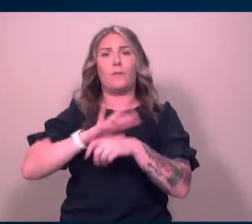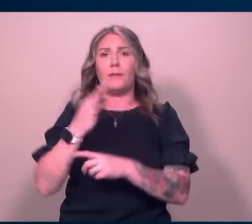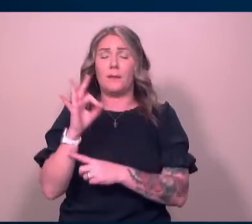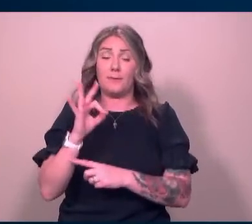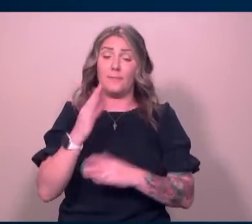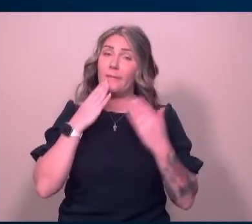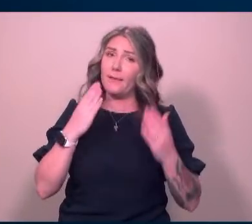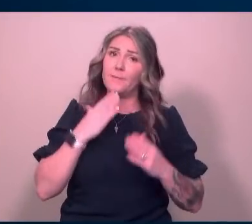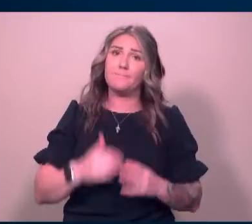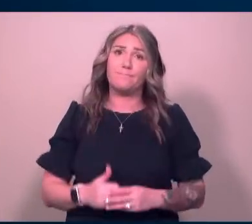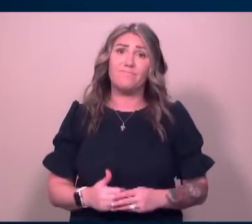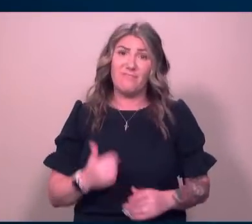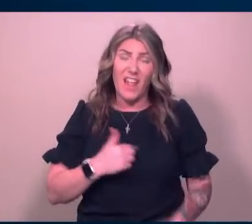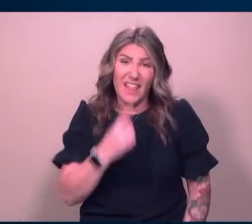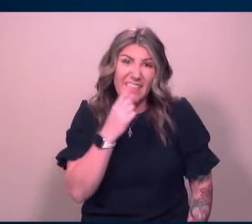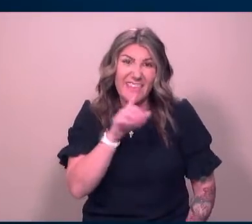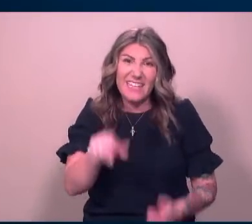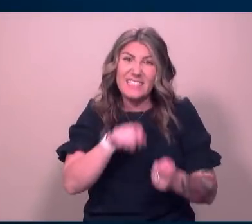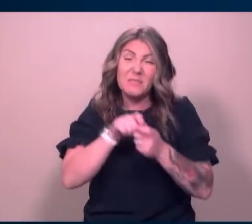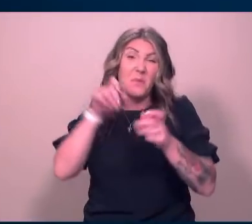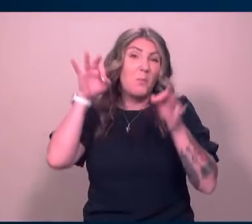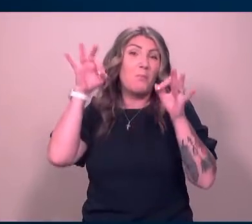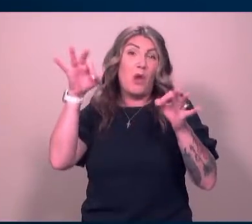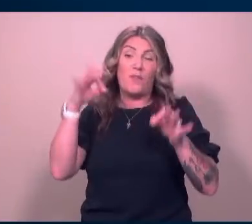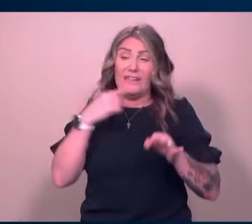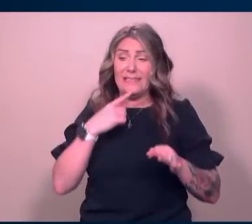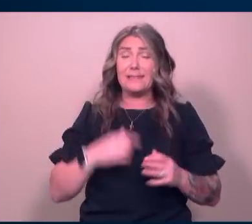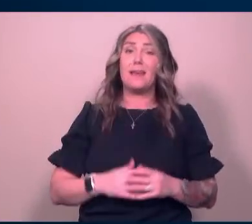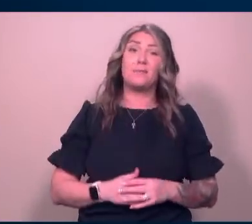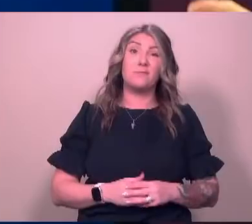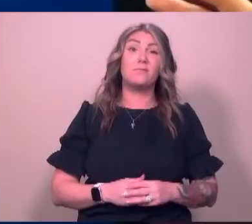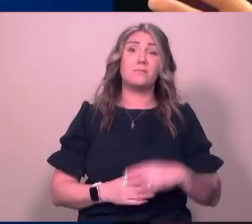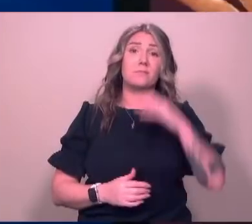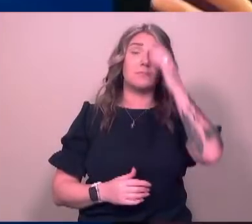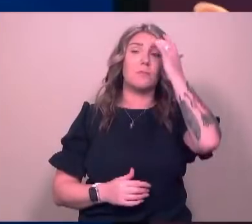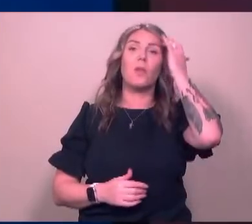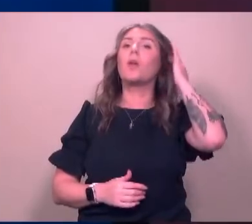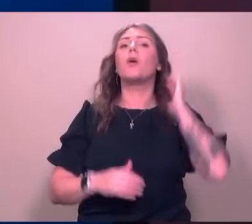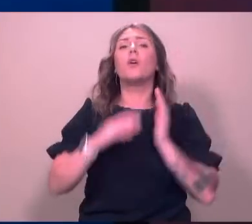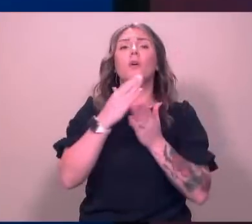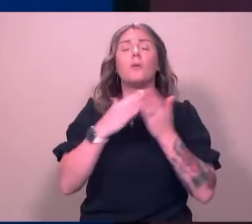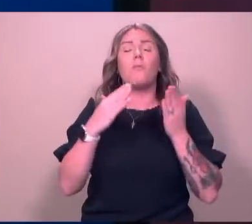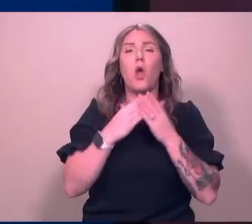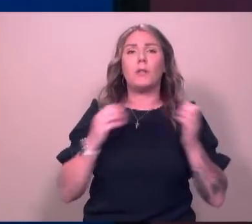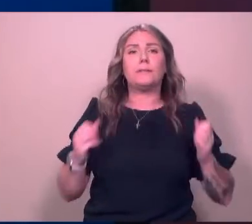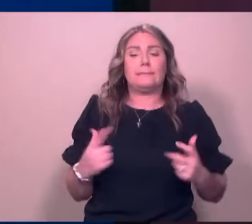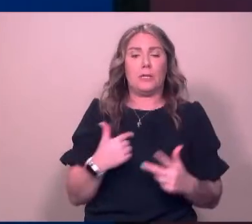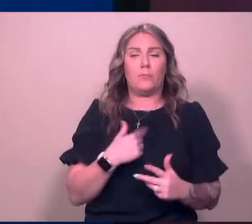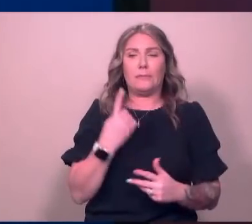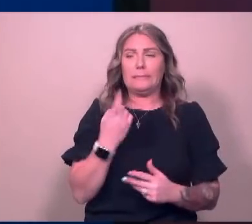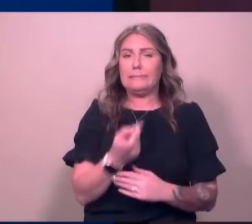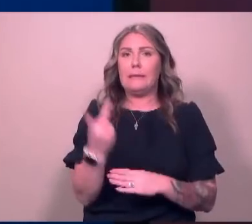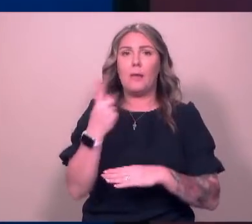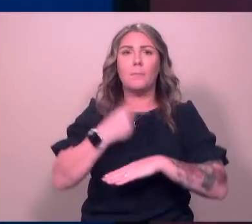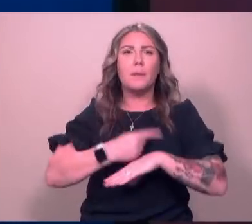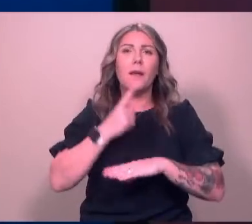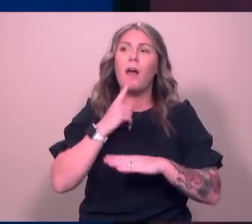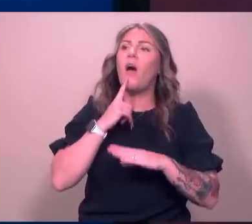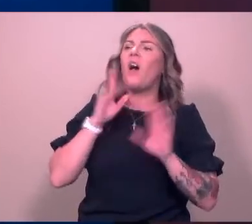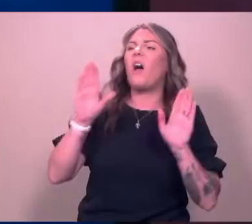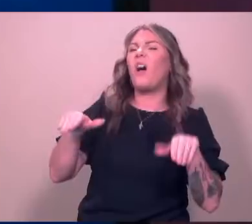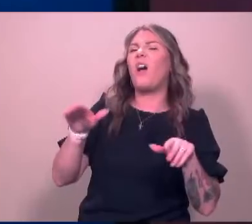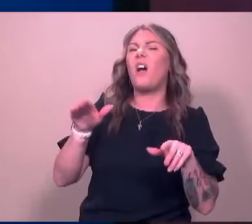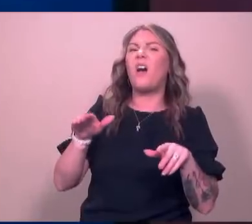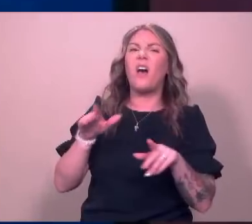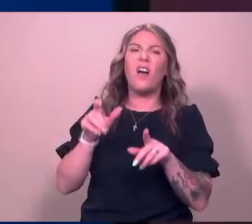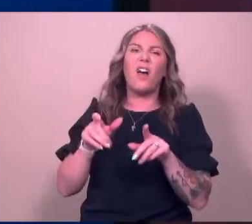Steve. And I think that's perfectly said. And I would, the part that alarms me some days is when you see people say, well, the pandemic's over,